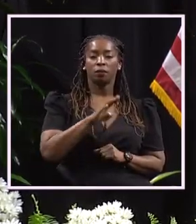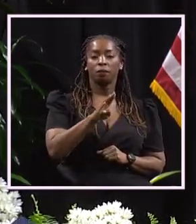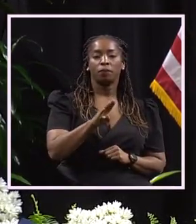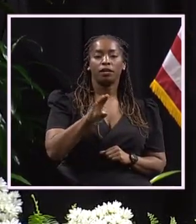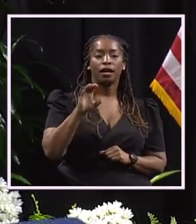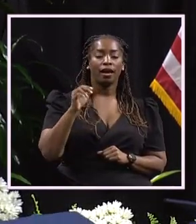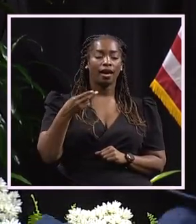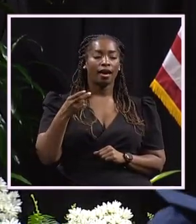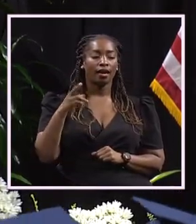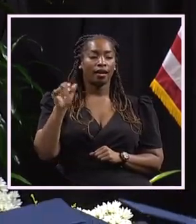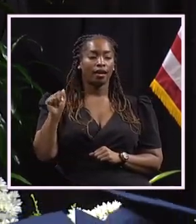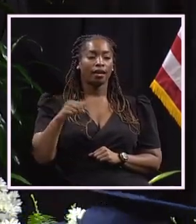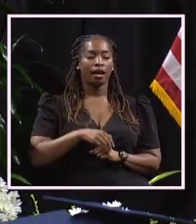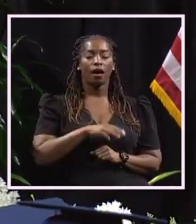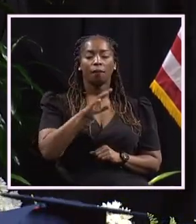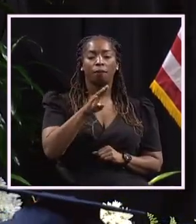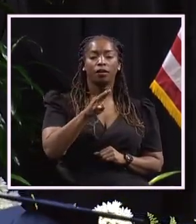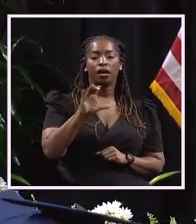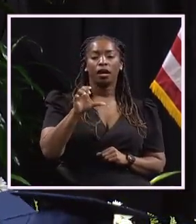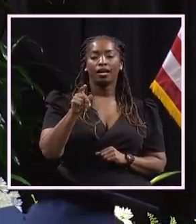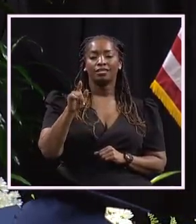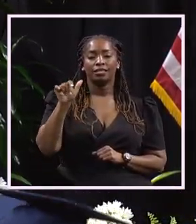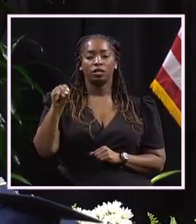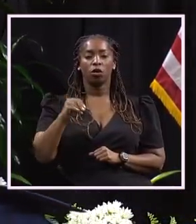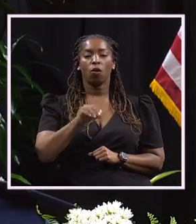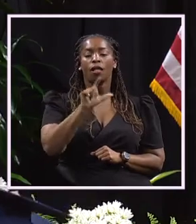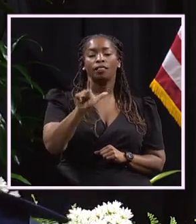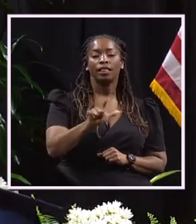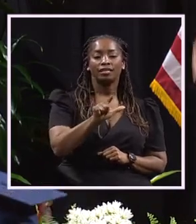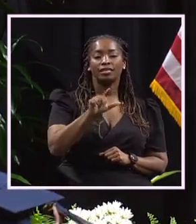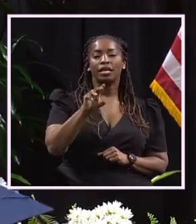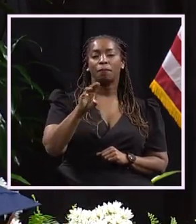Alberto Castillo. Leslie Michelle Gomez.